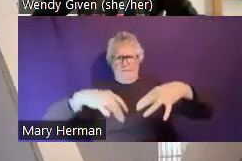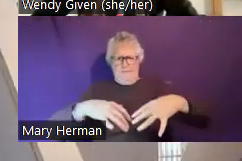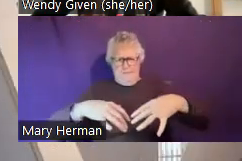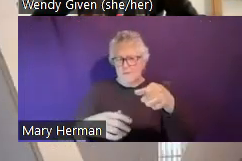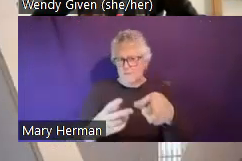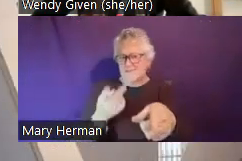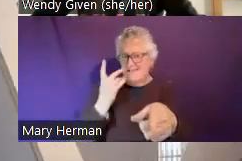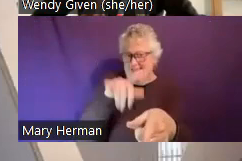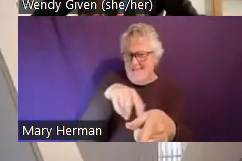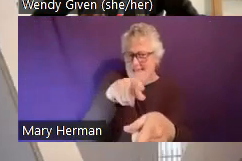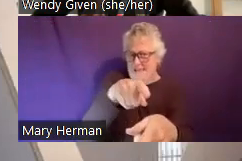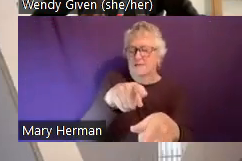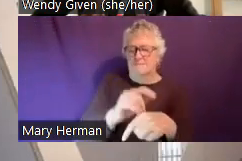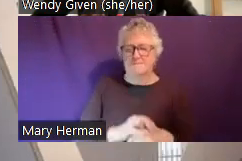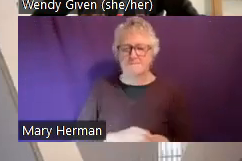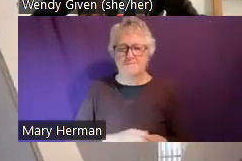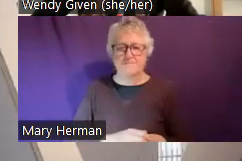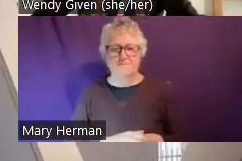describing. Yeah.